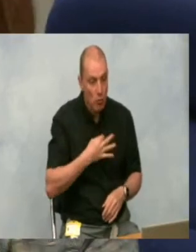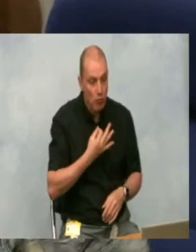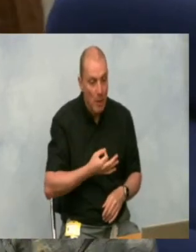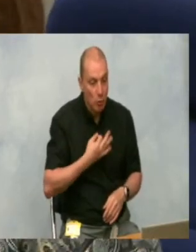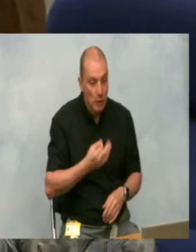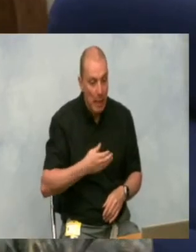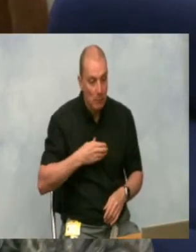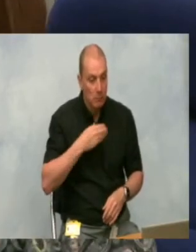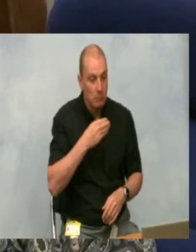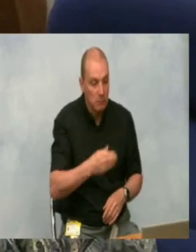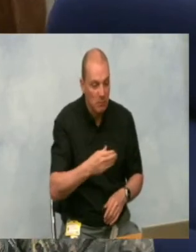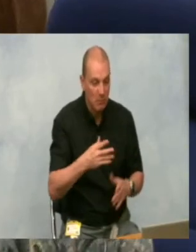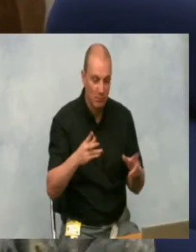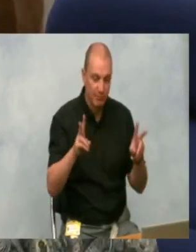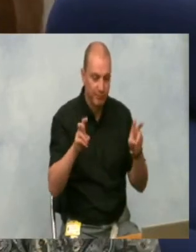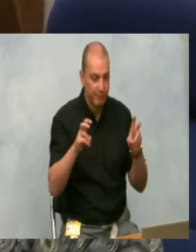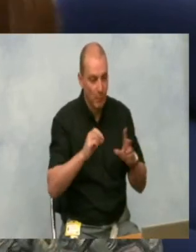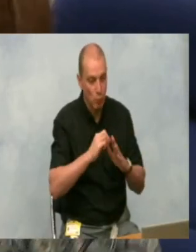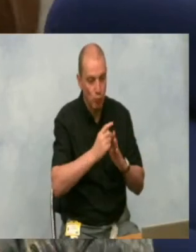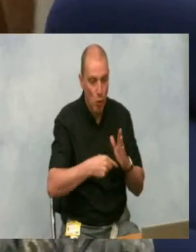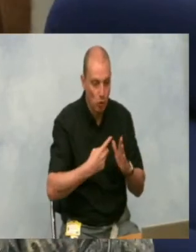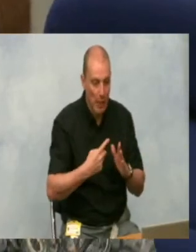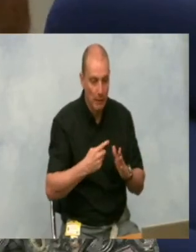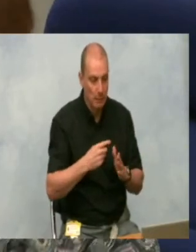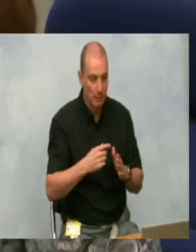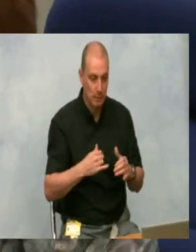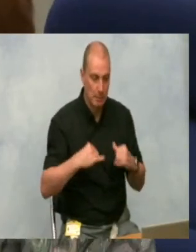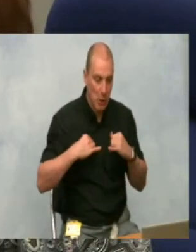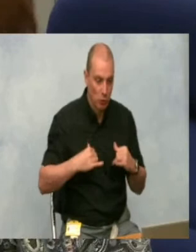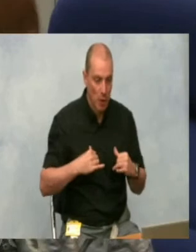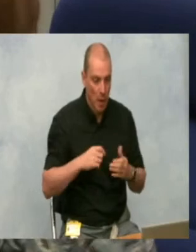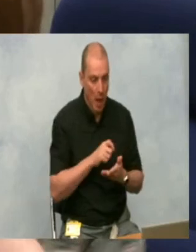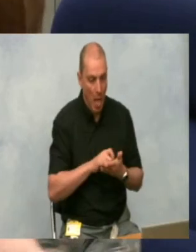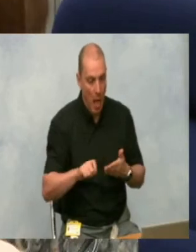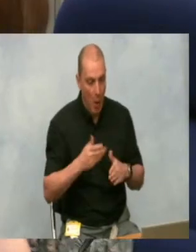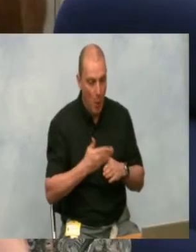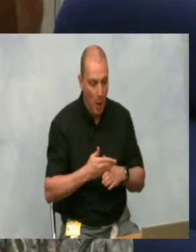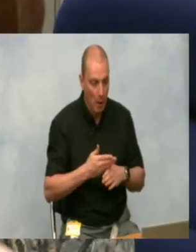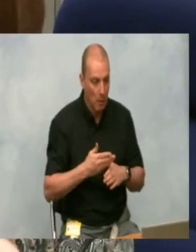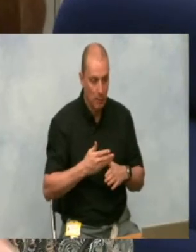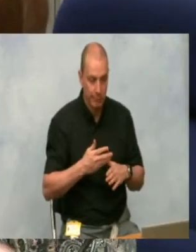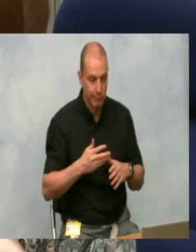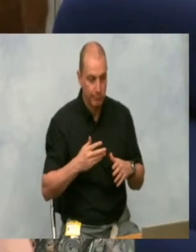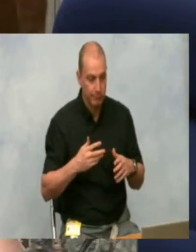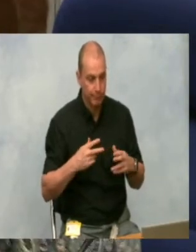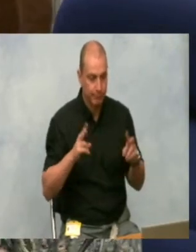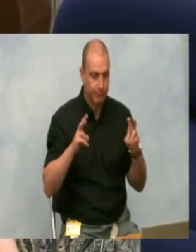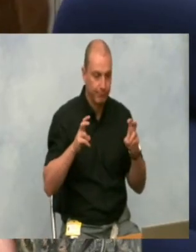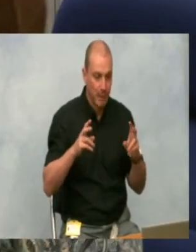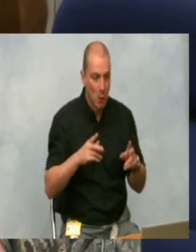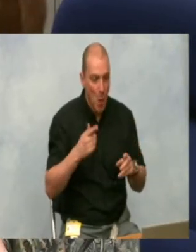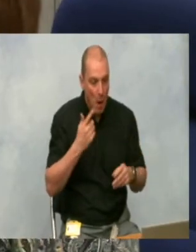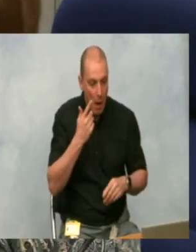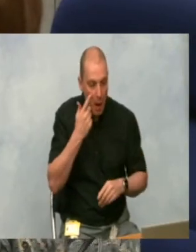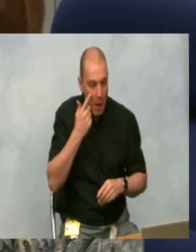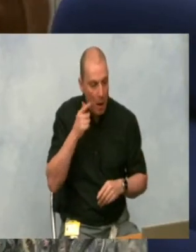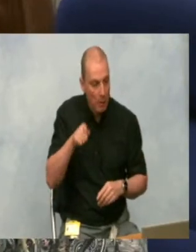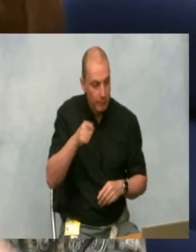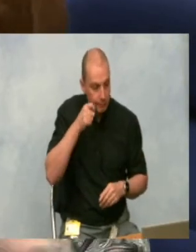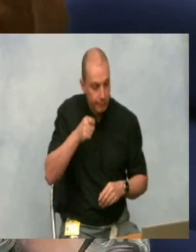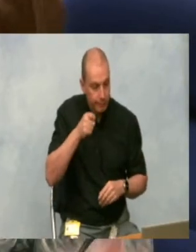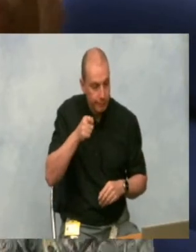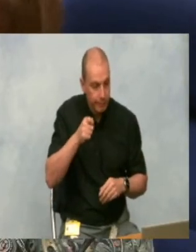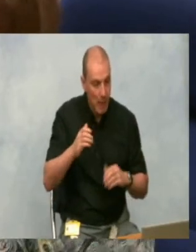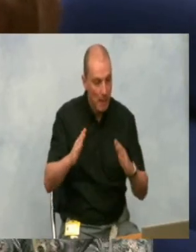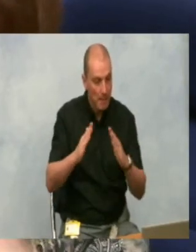manager or site manager or clerk of works, whatever they're called, just keeping an eye on it so that the builders, get on with the council housing